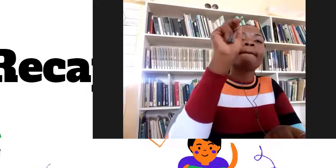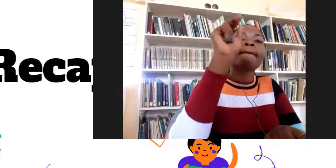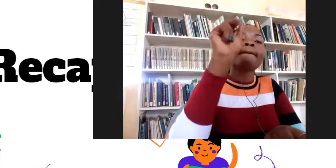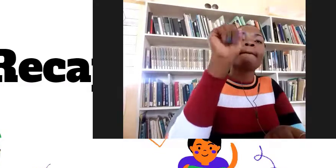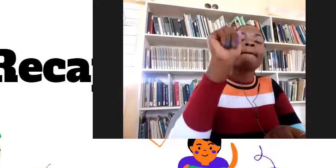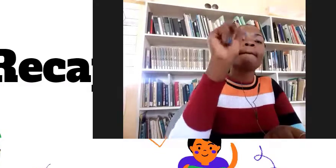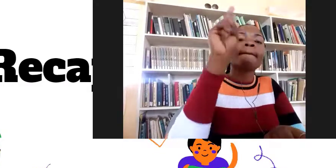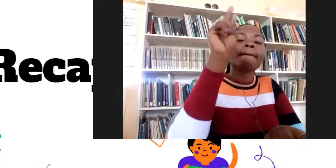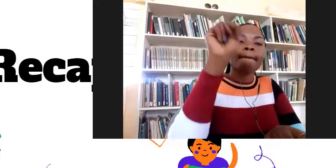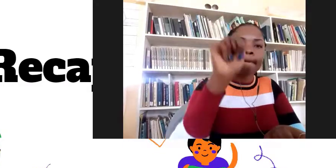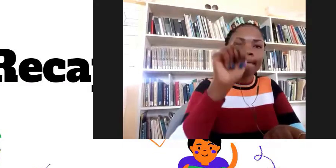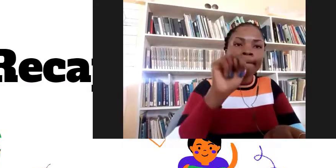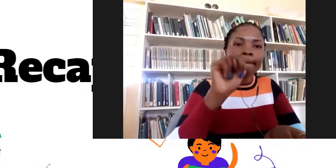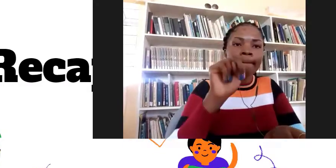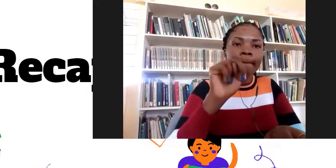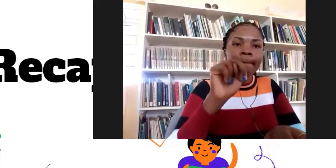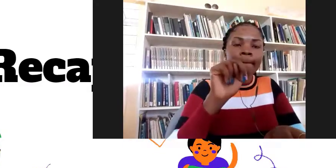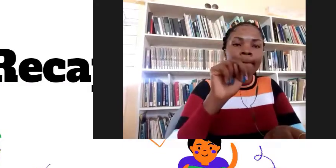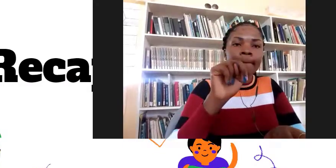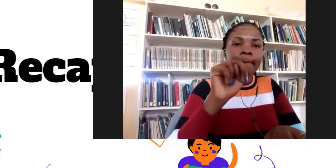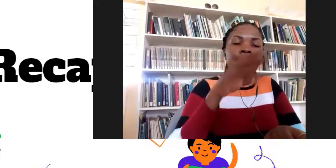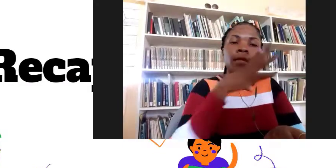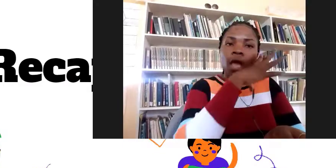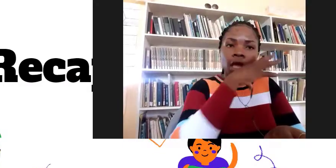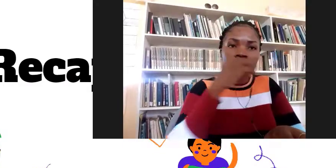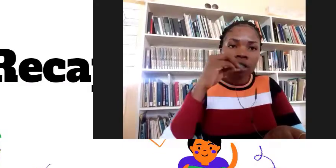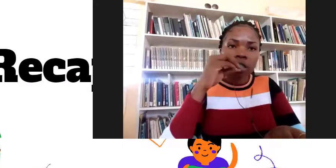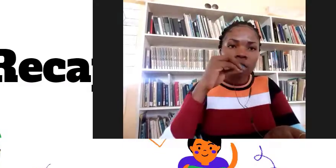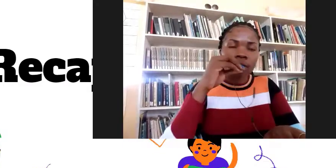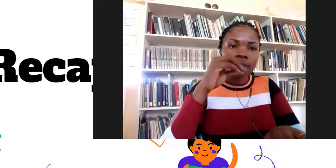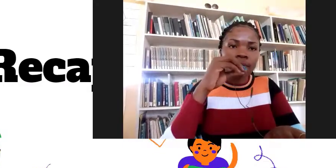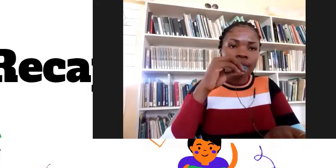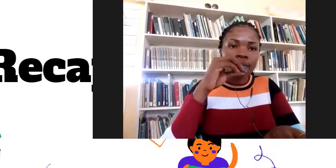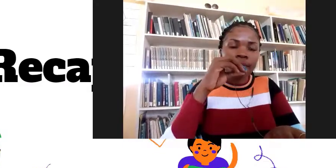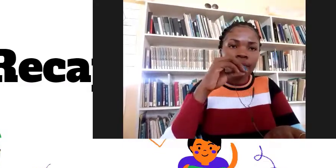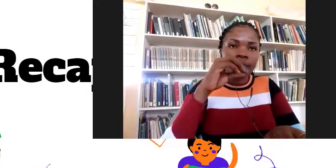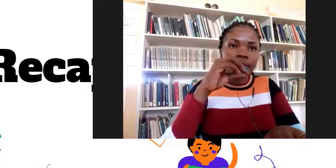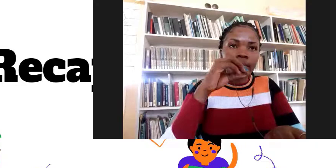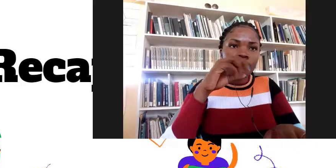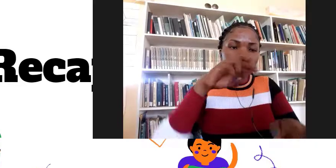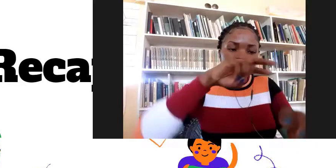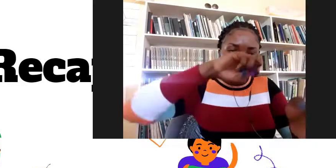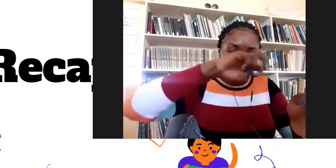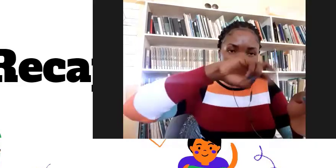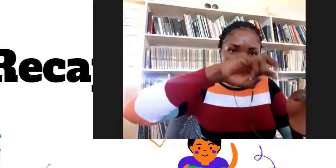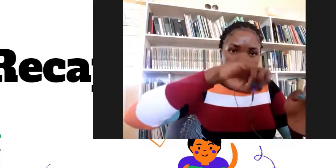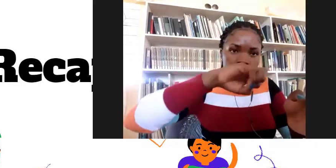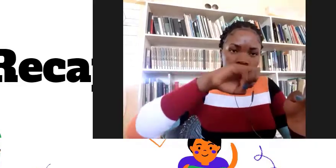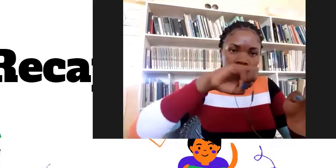answer using modern way of multiplication.